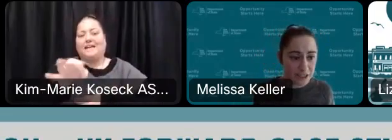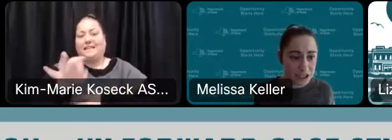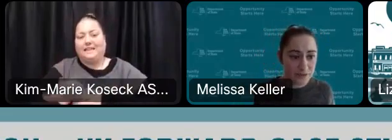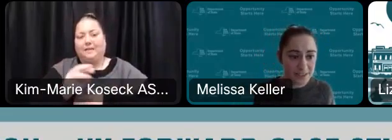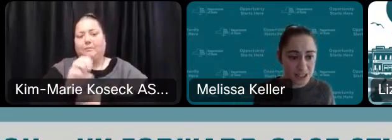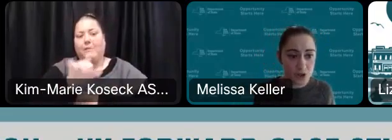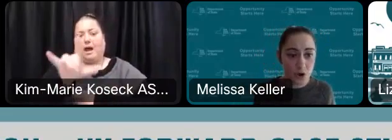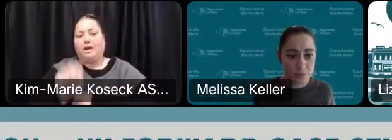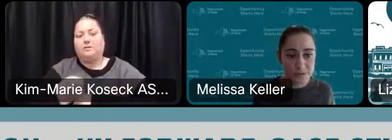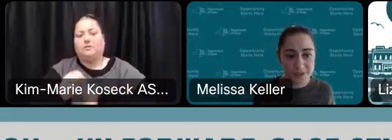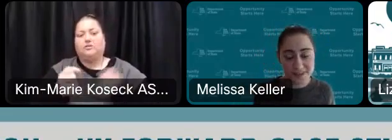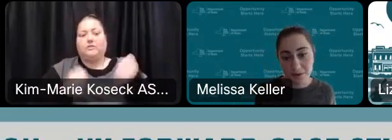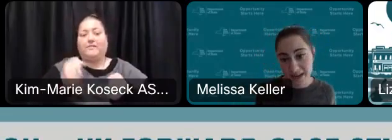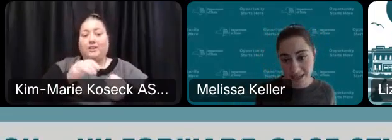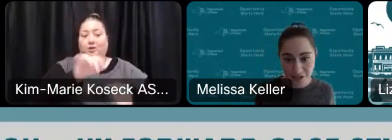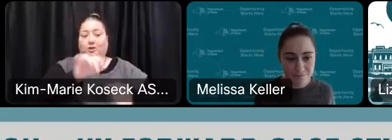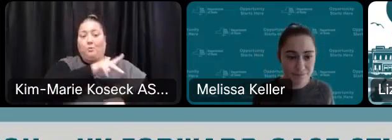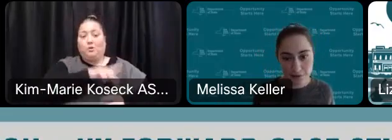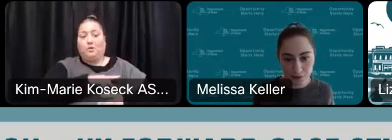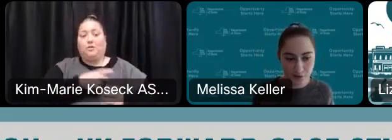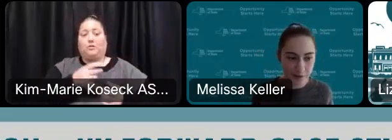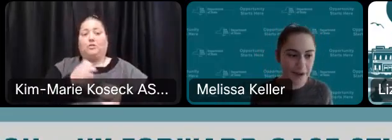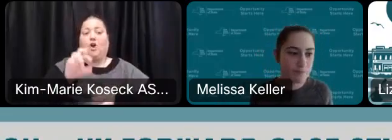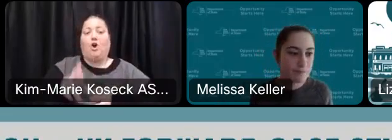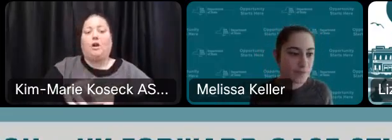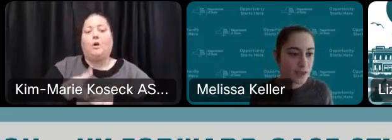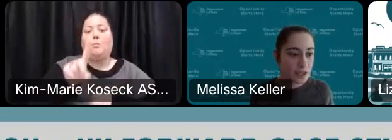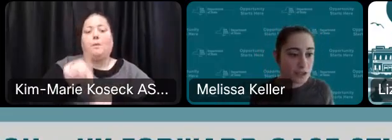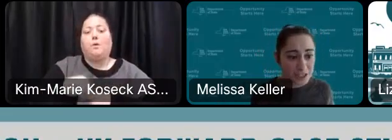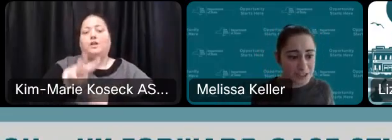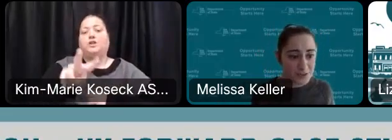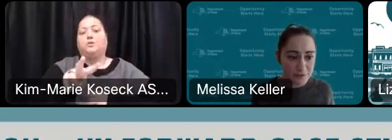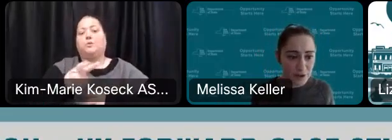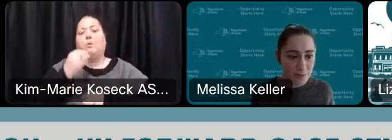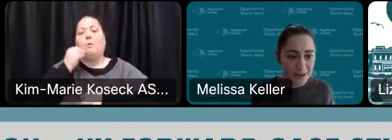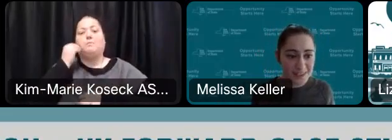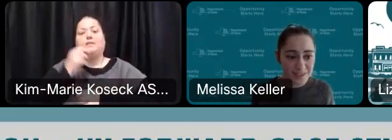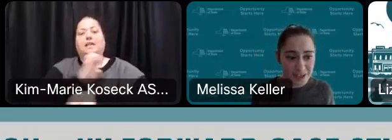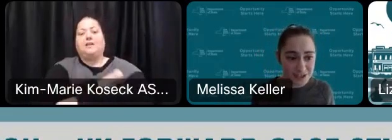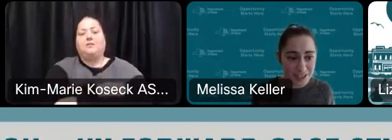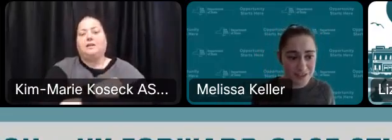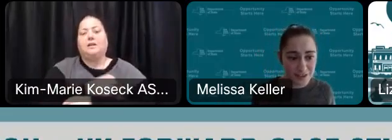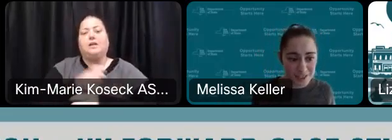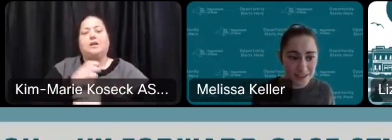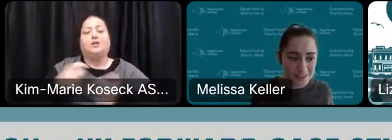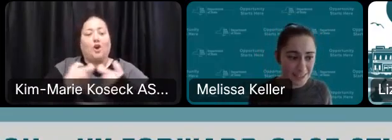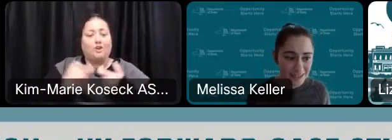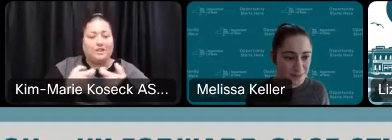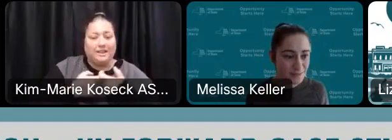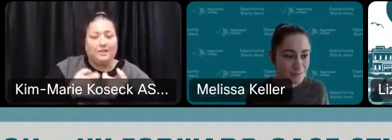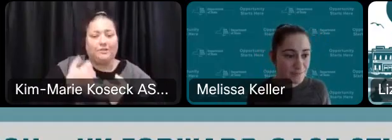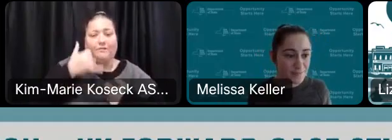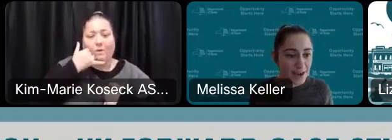much energy a residential home uses in about a year, a little over that. Charging a smartphone about 730,000